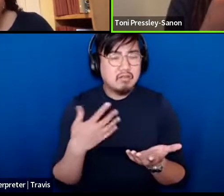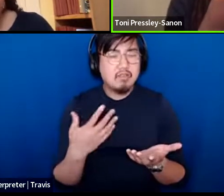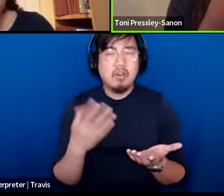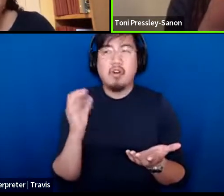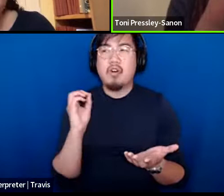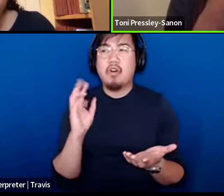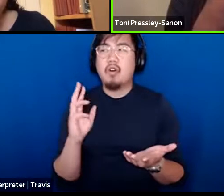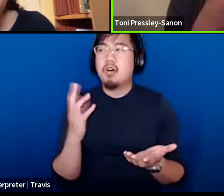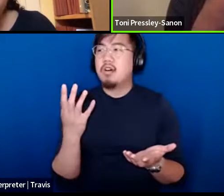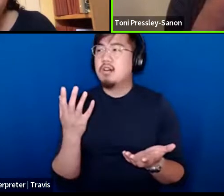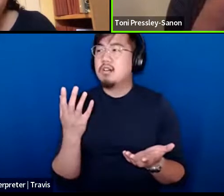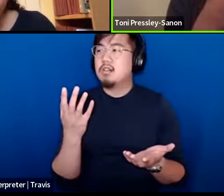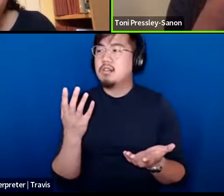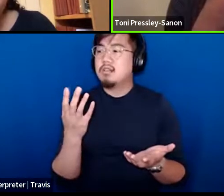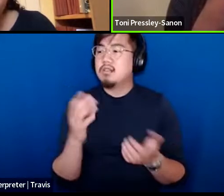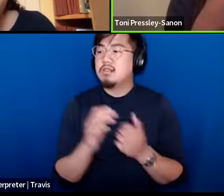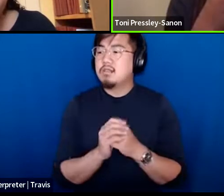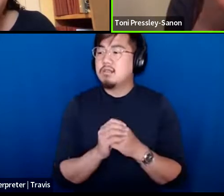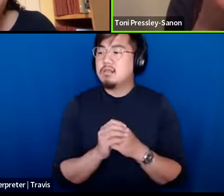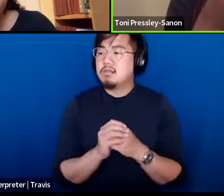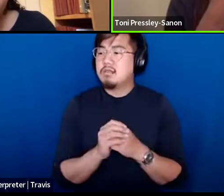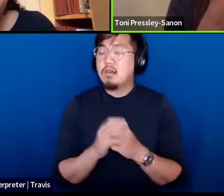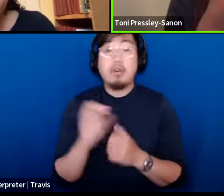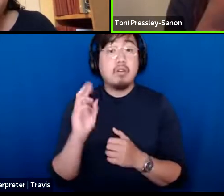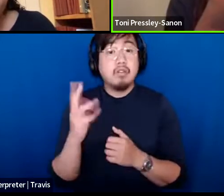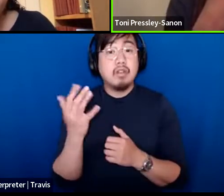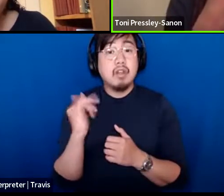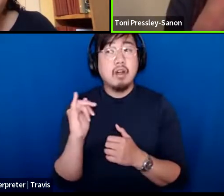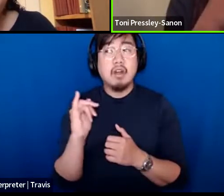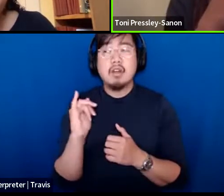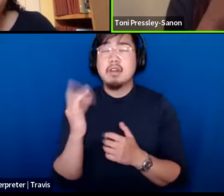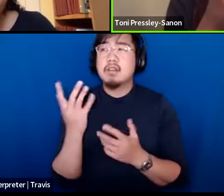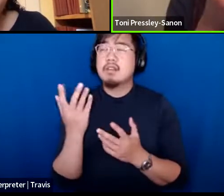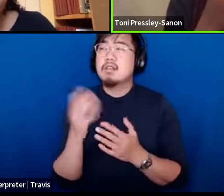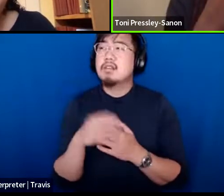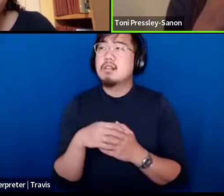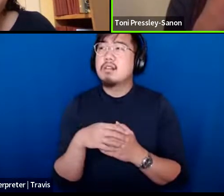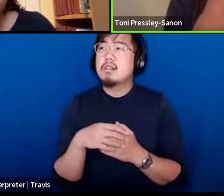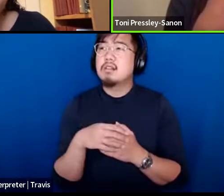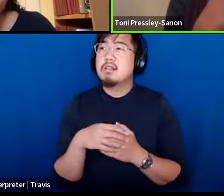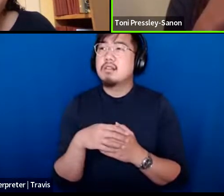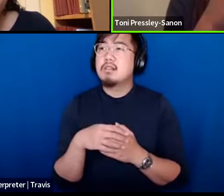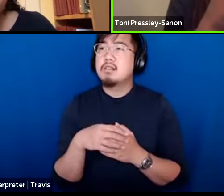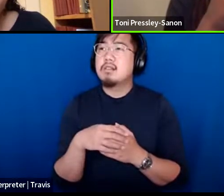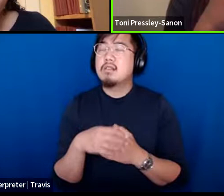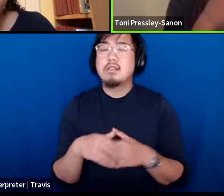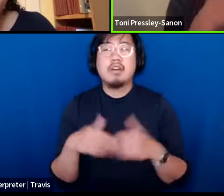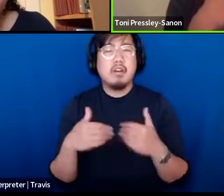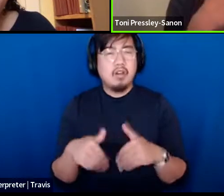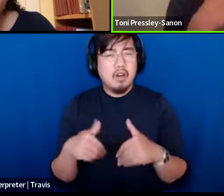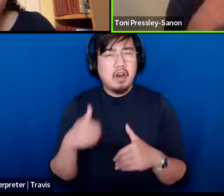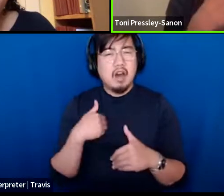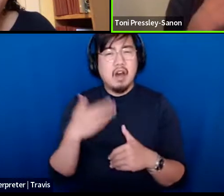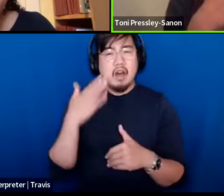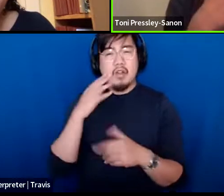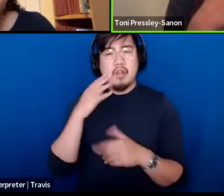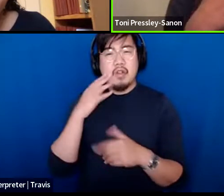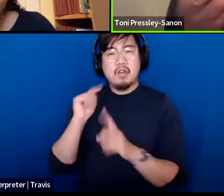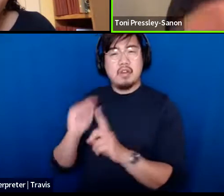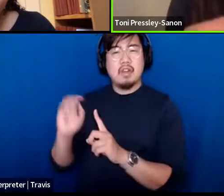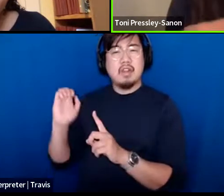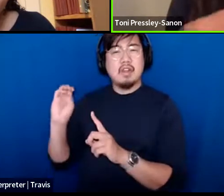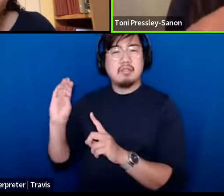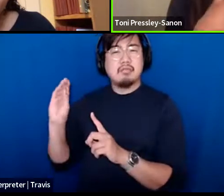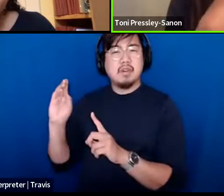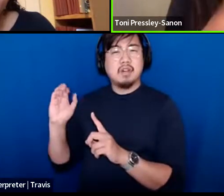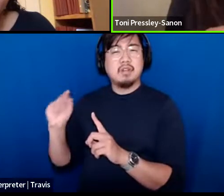Was it kind of one of those things where it was like, okay, I know how much this has supported my own liberation, and